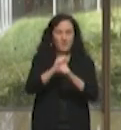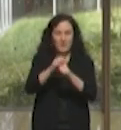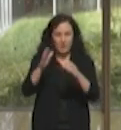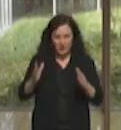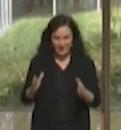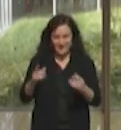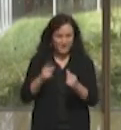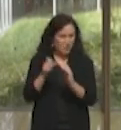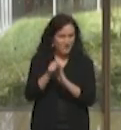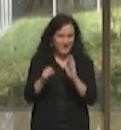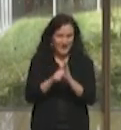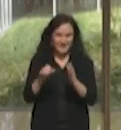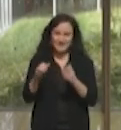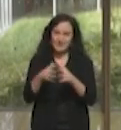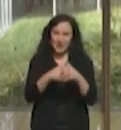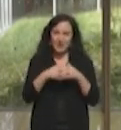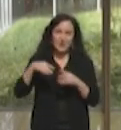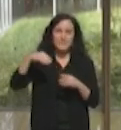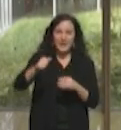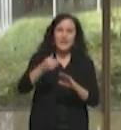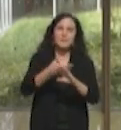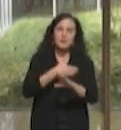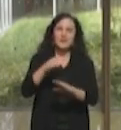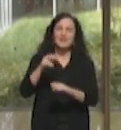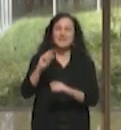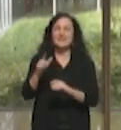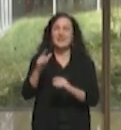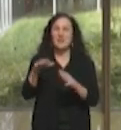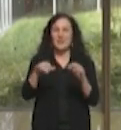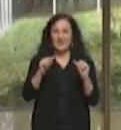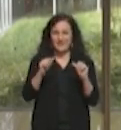take 20 hours off and get what you need.